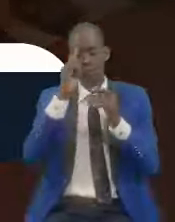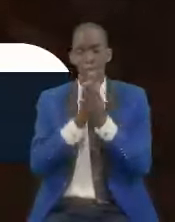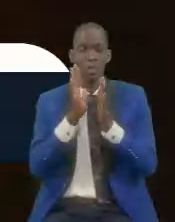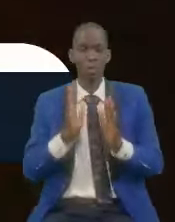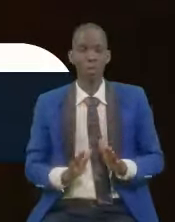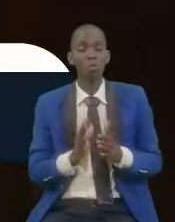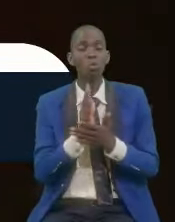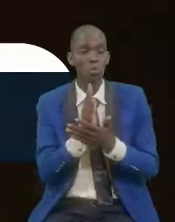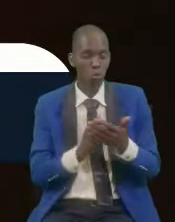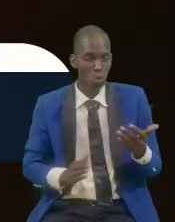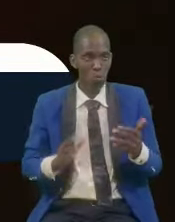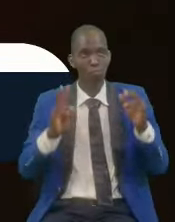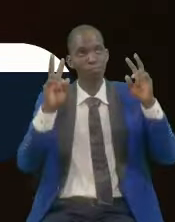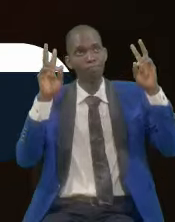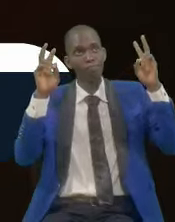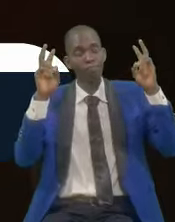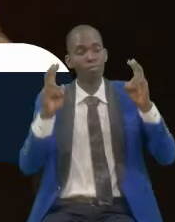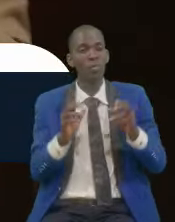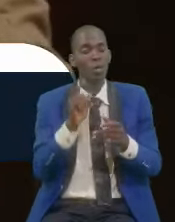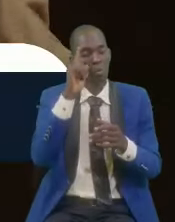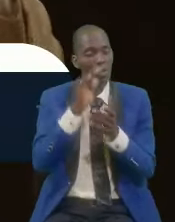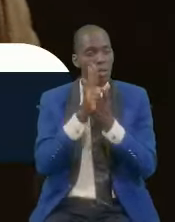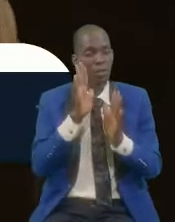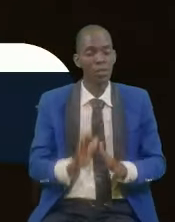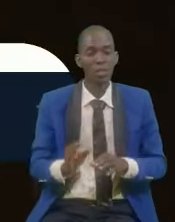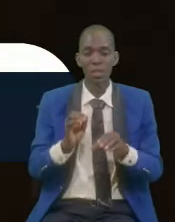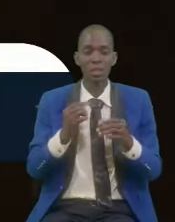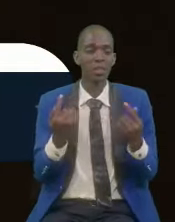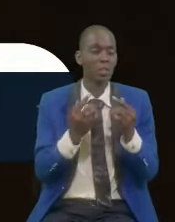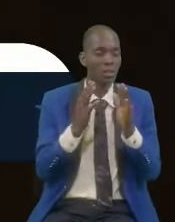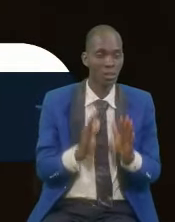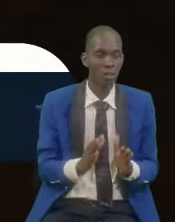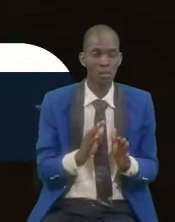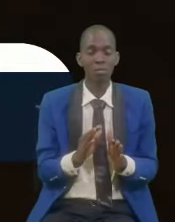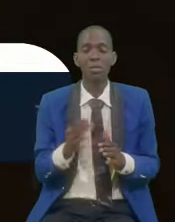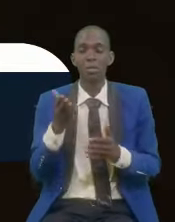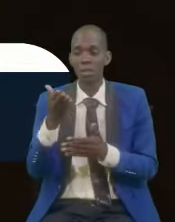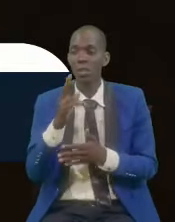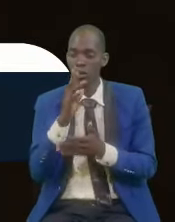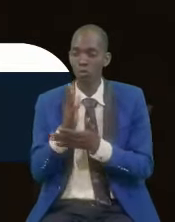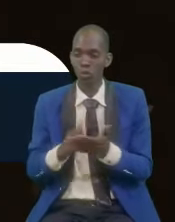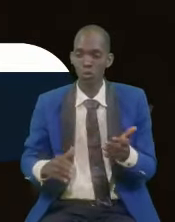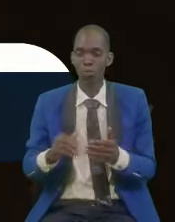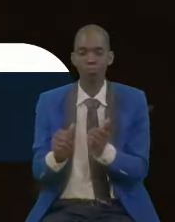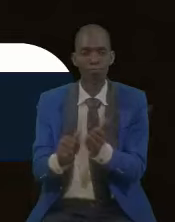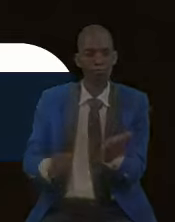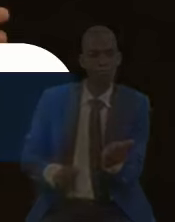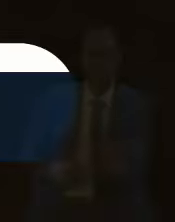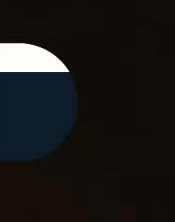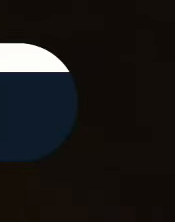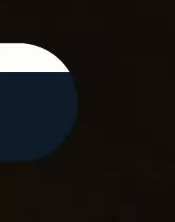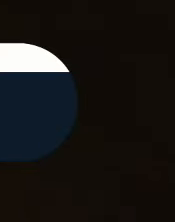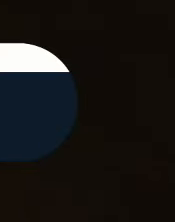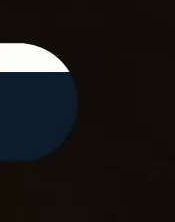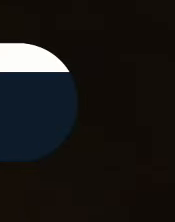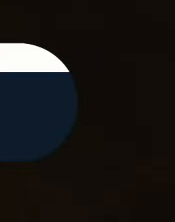in court. There are sinful, backsliding believers in course. There are stagnant